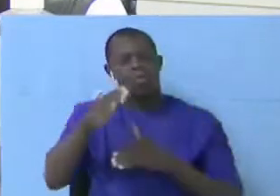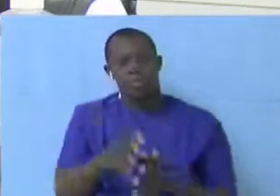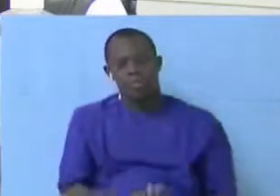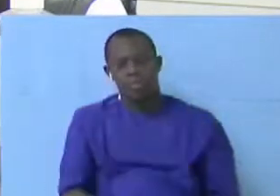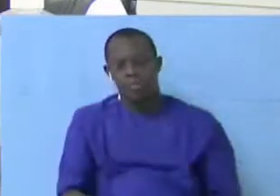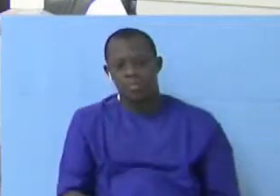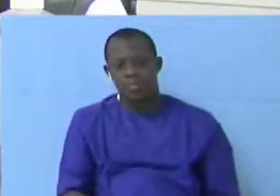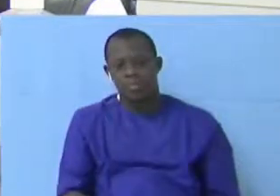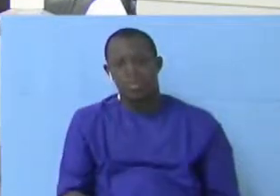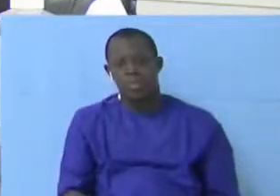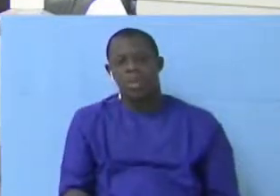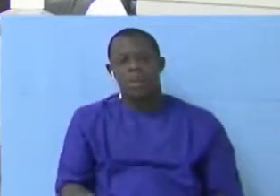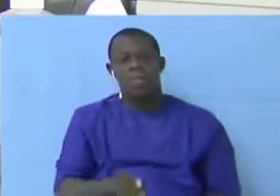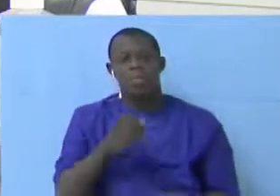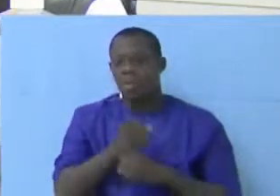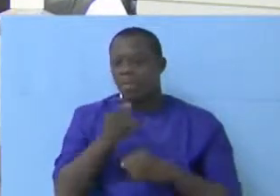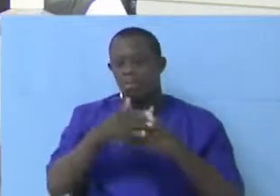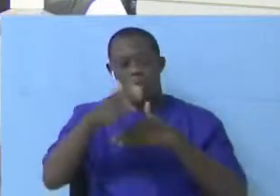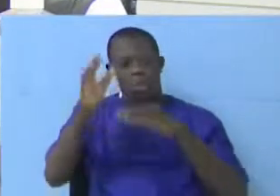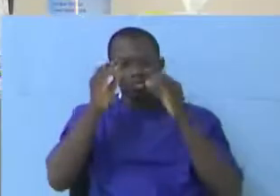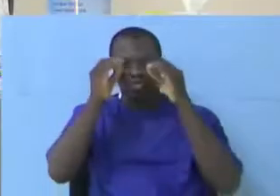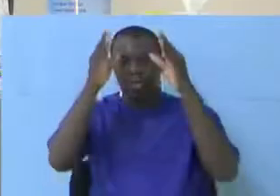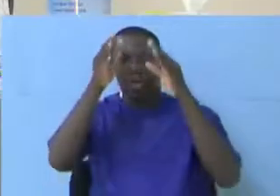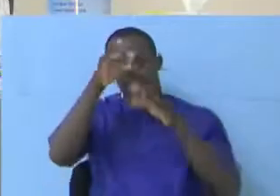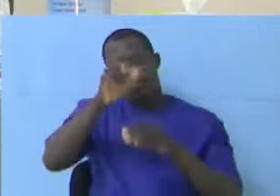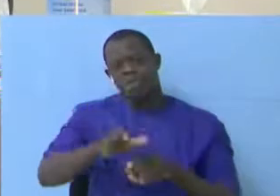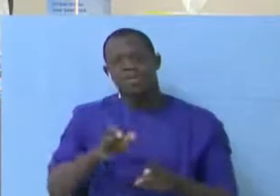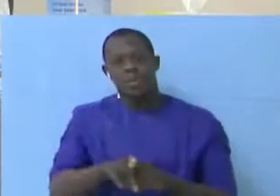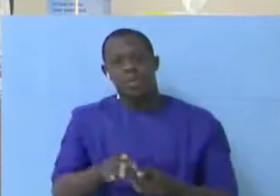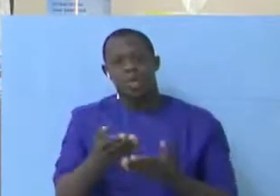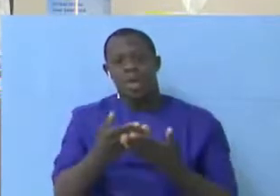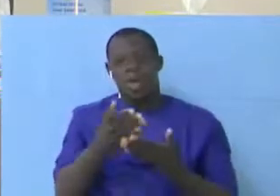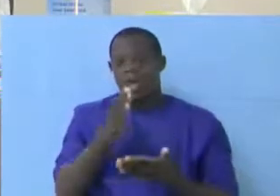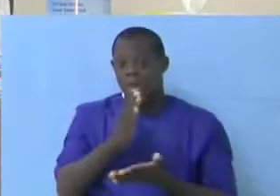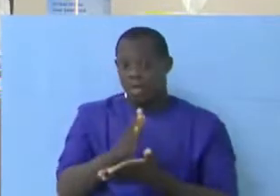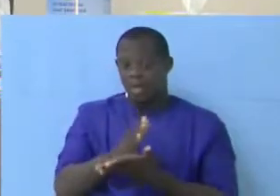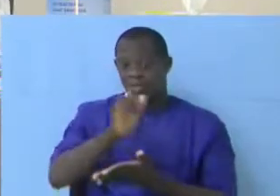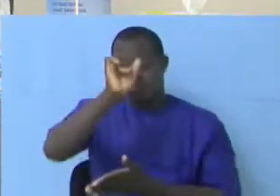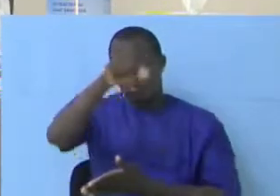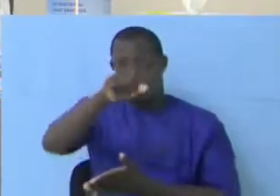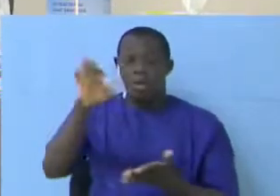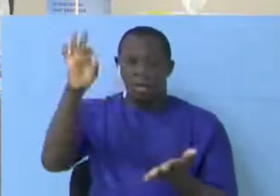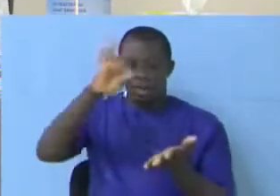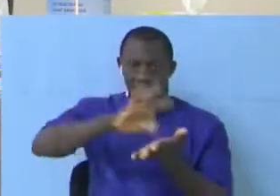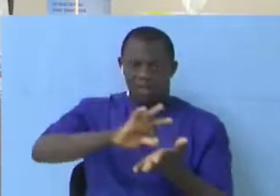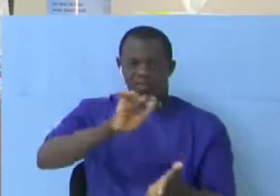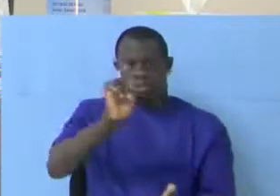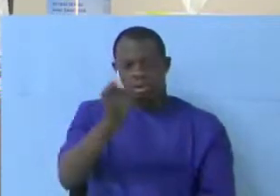was very shocking. In fact, your trip to Bissau